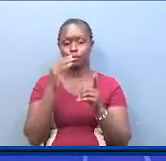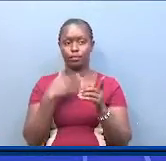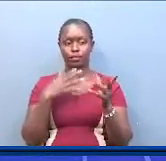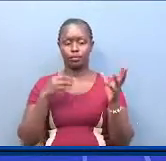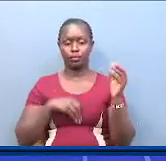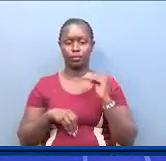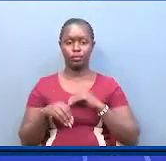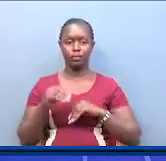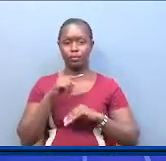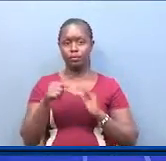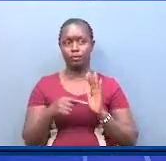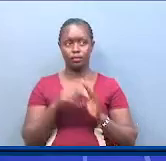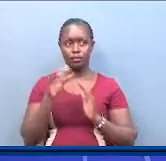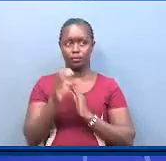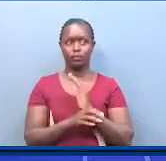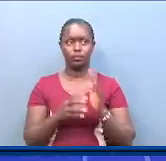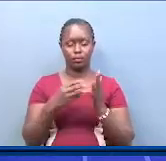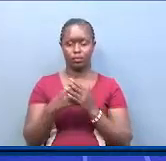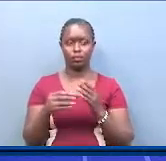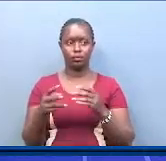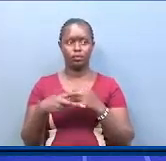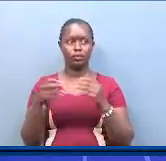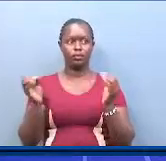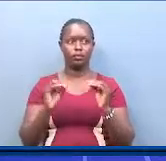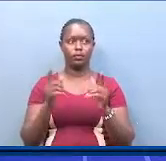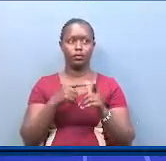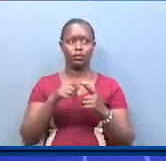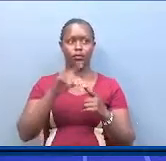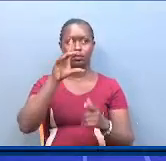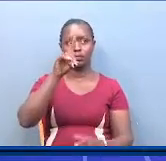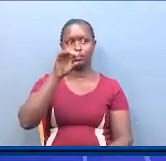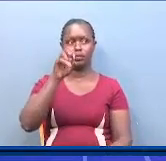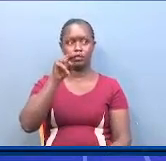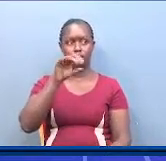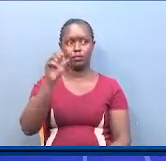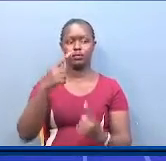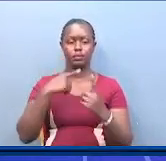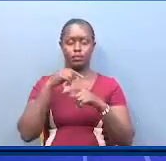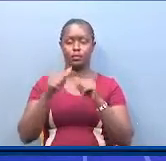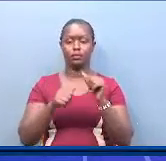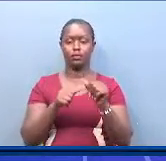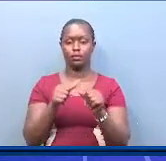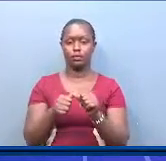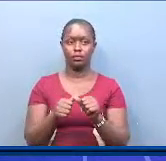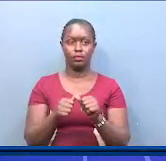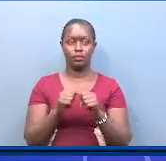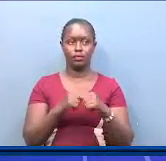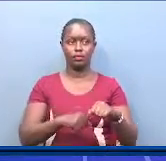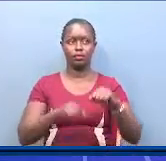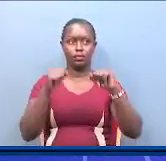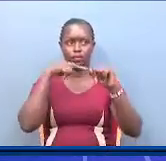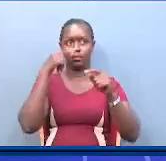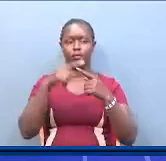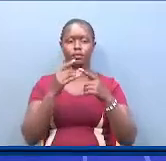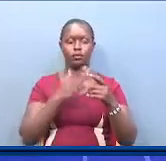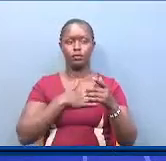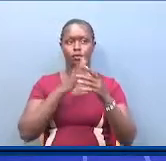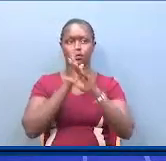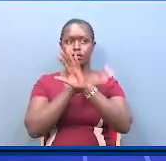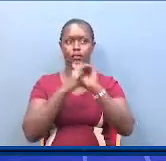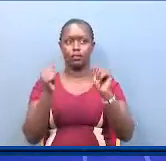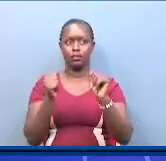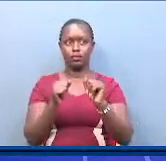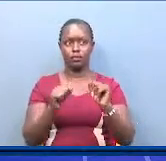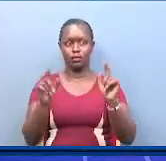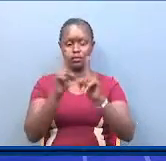in this country, if money is not stolen, Dennis is my friend, and he's talking about a chairman who is our president